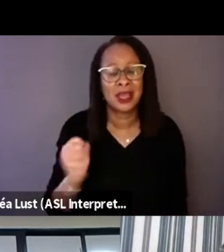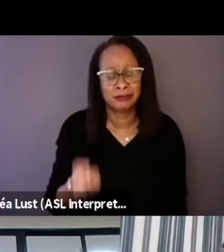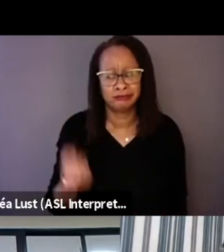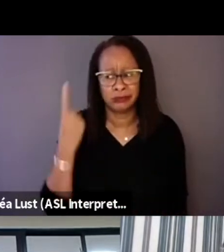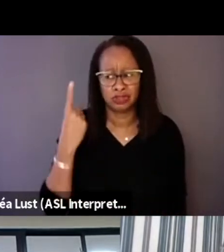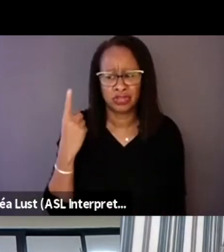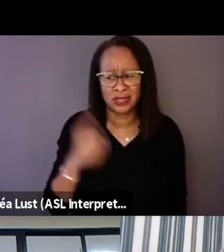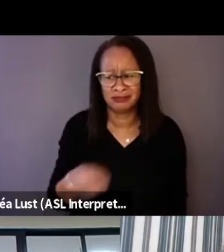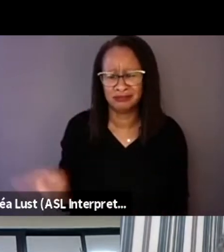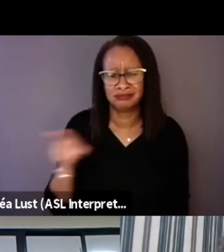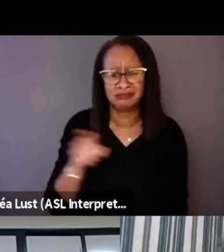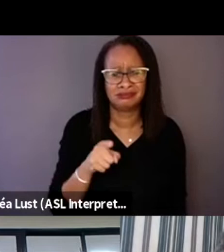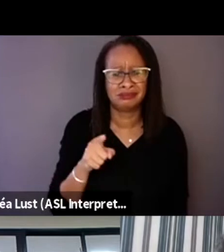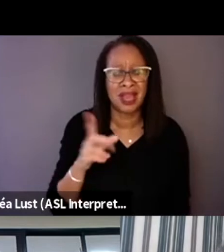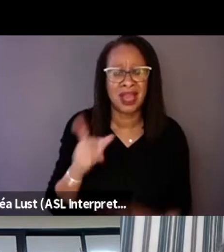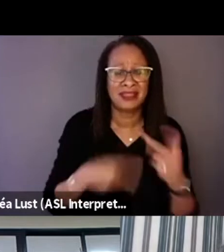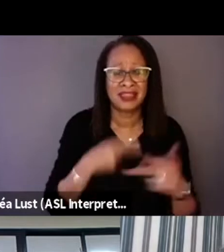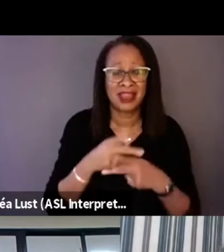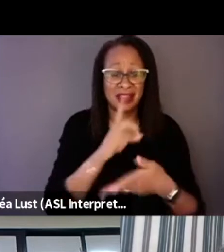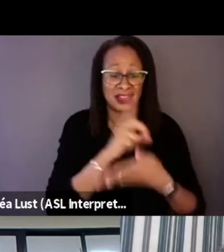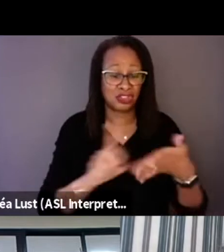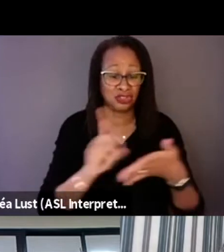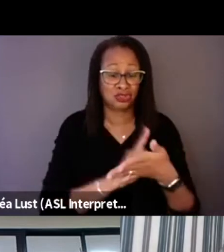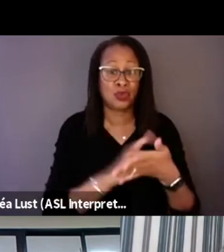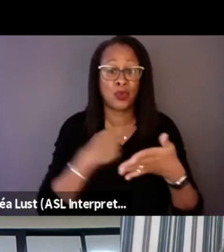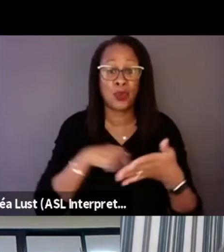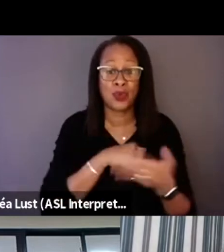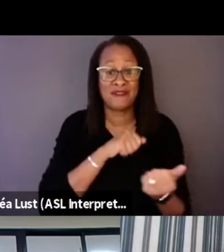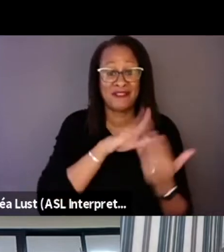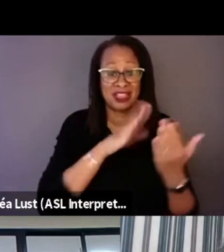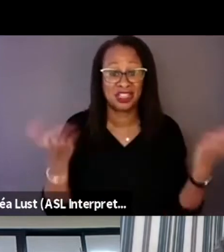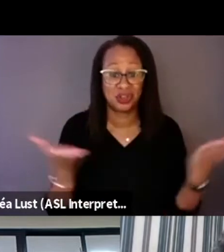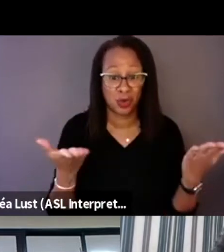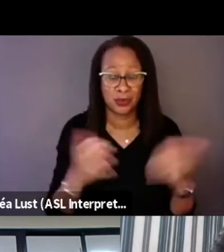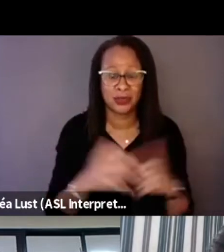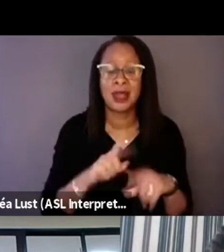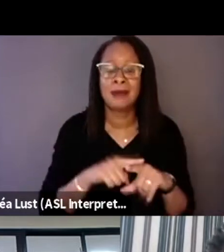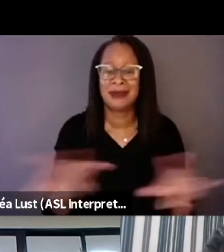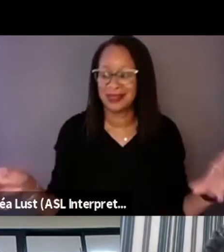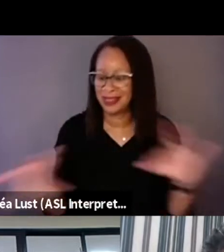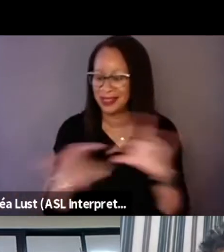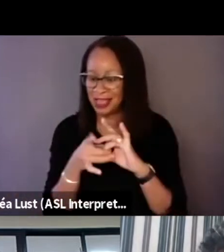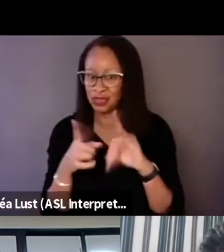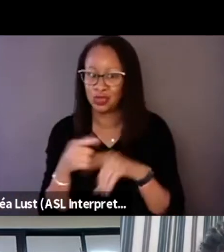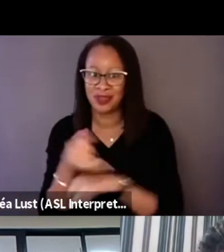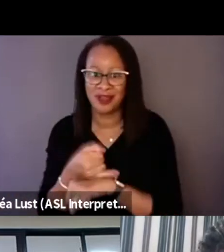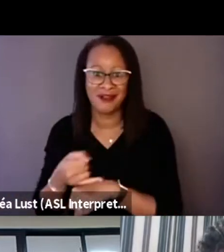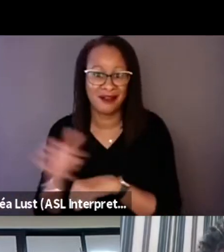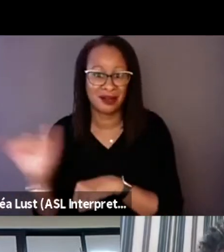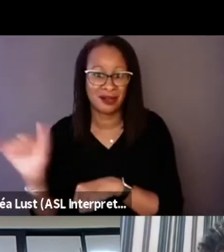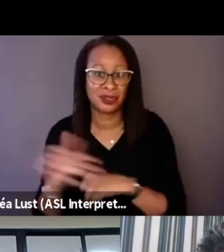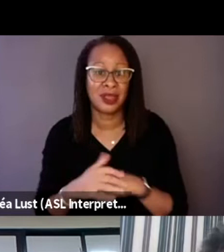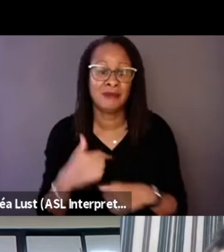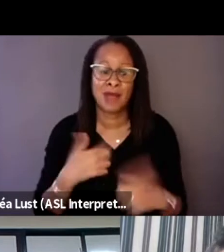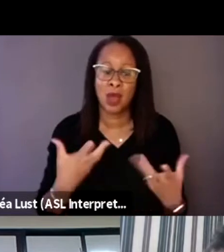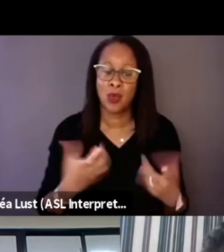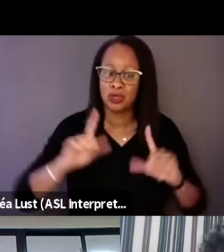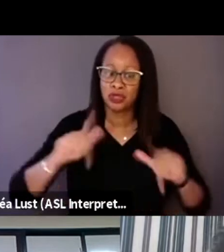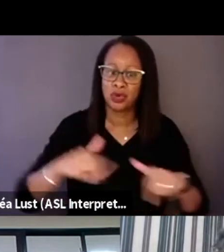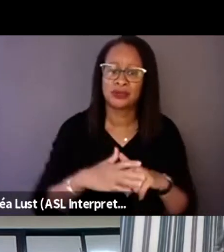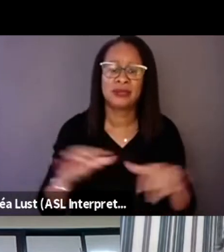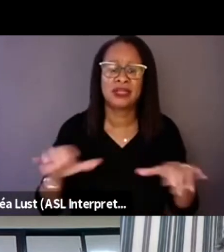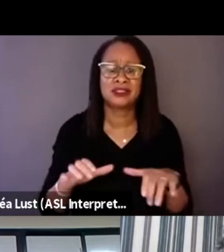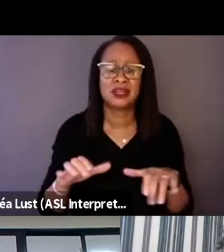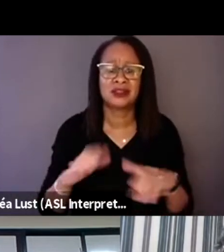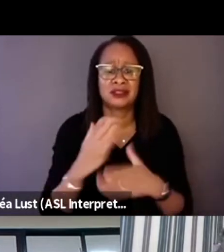the kind of discrimination we face here as well, that there were connections. And so I wanted to go, and I had done some work